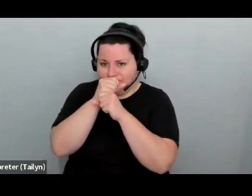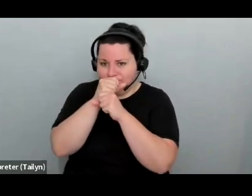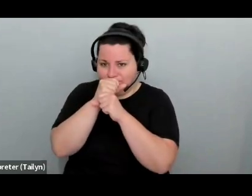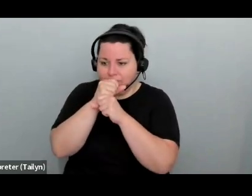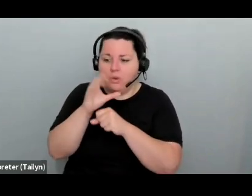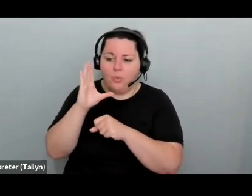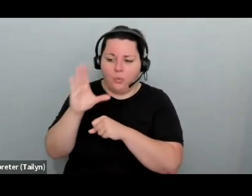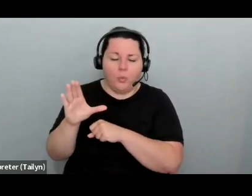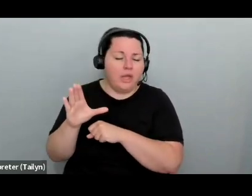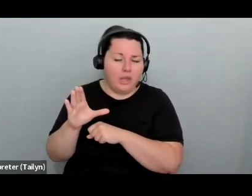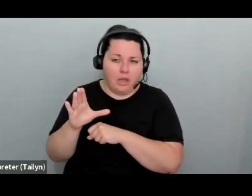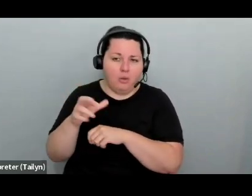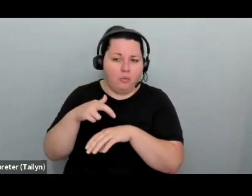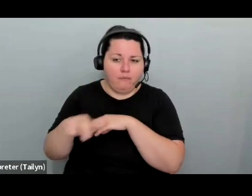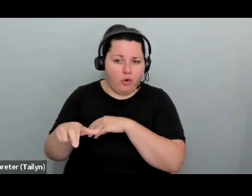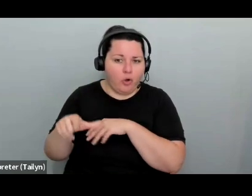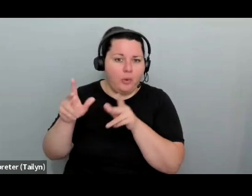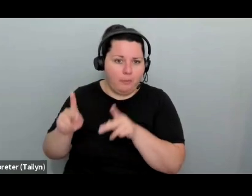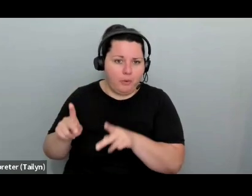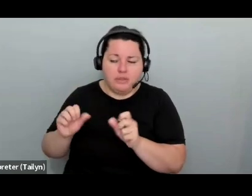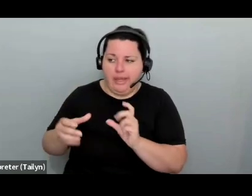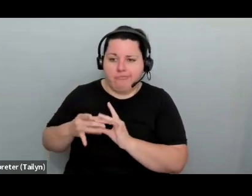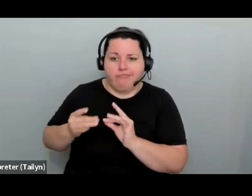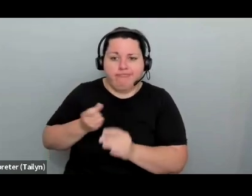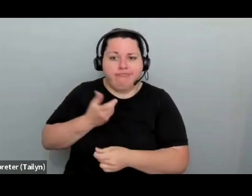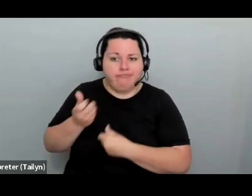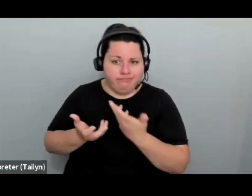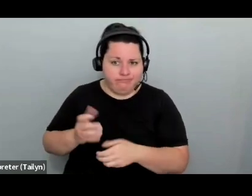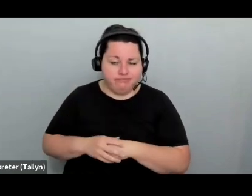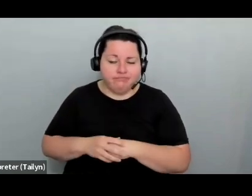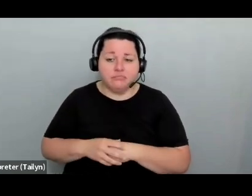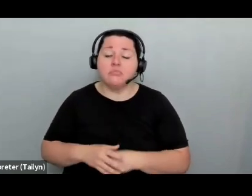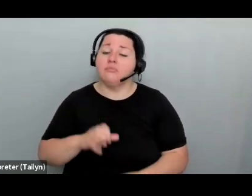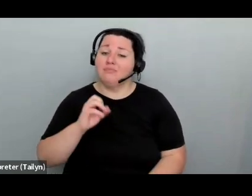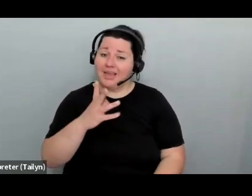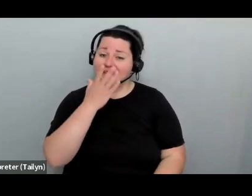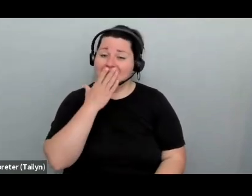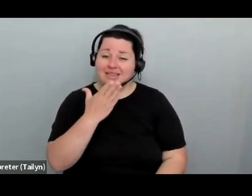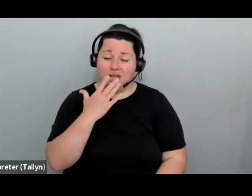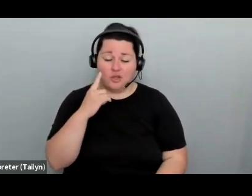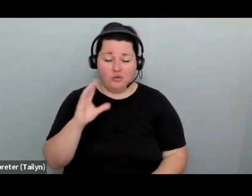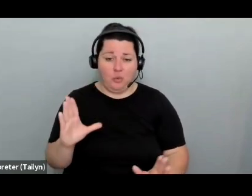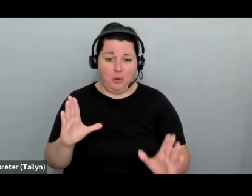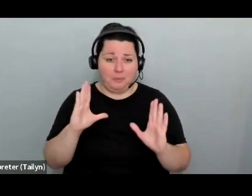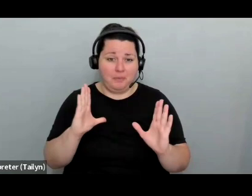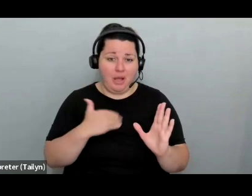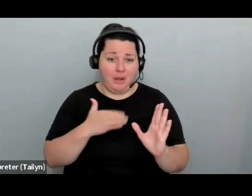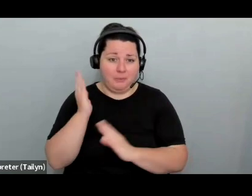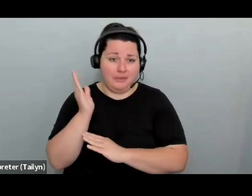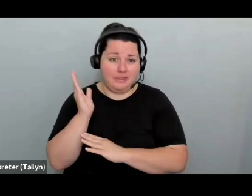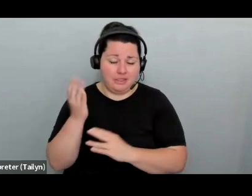with someone that you can speak to. I want to thank you for listening to my presentation